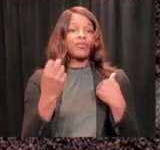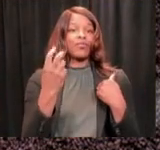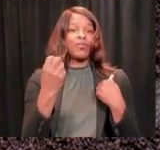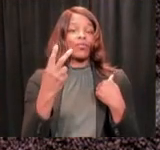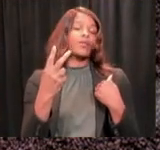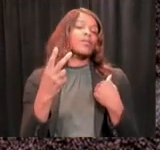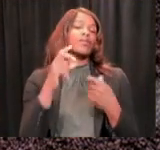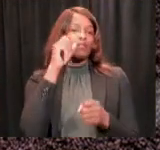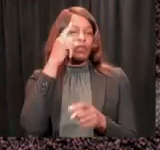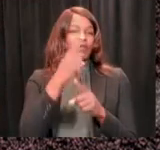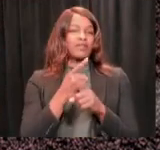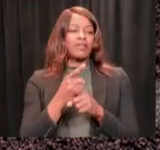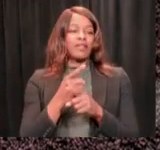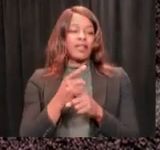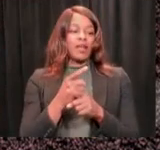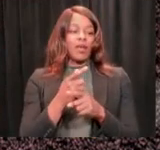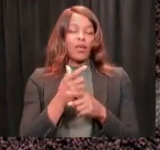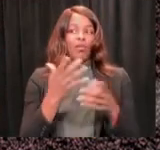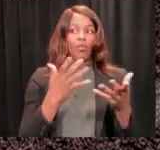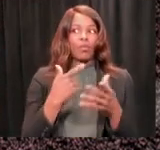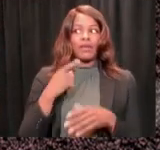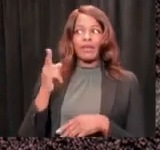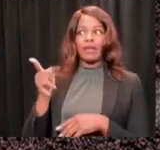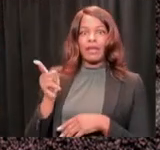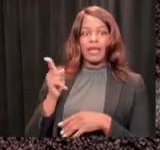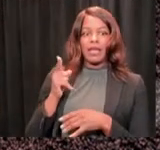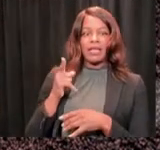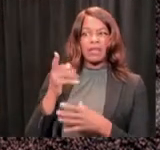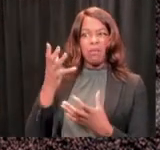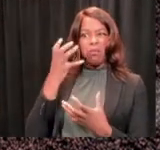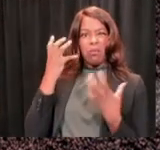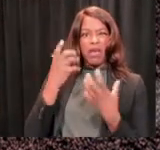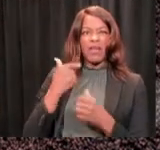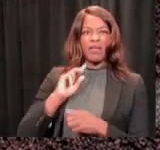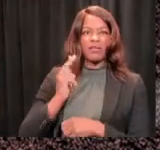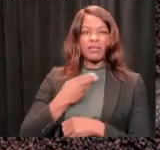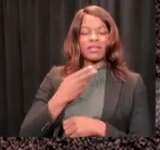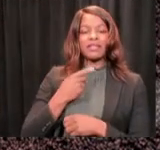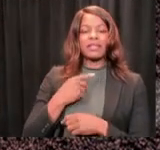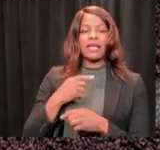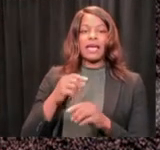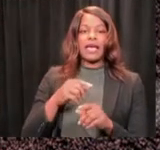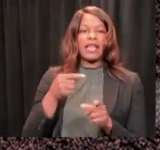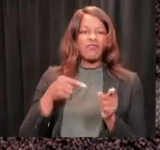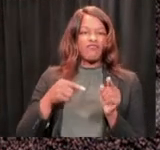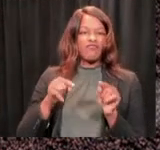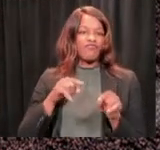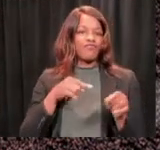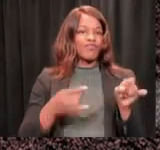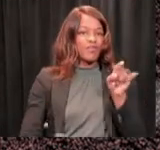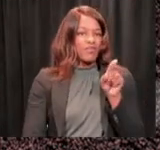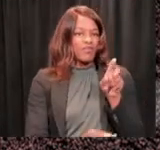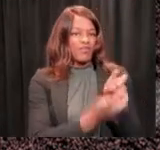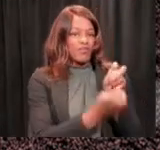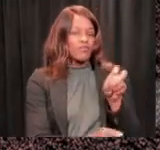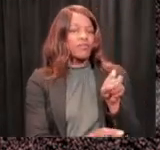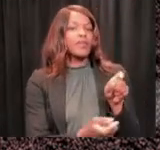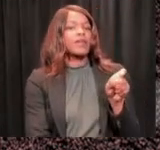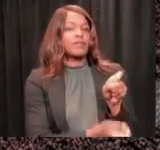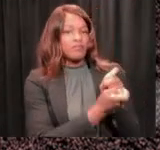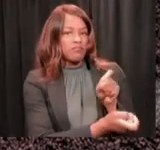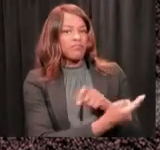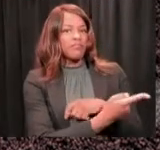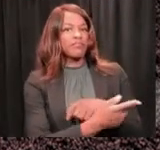what if Joseph holds a grudge against us and pays us back for all the wrongs we did to him? So they send word to Joseph saying, your